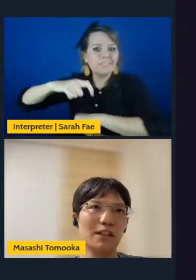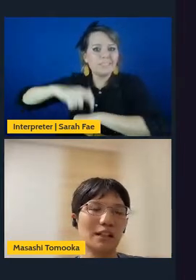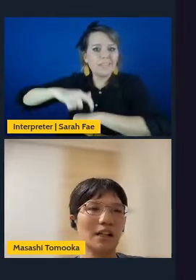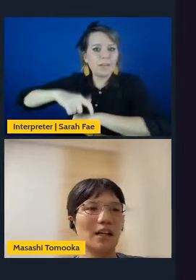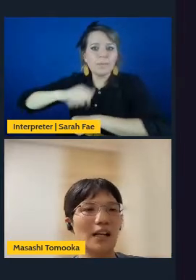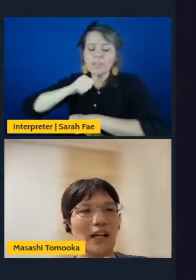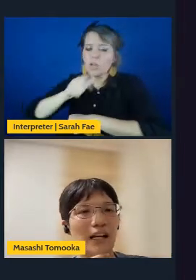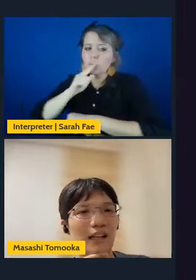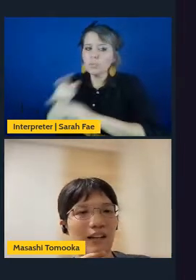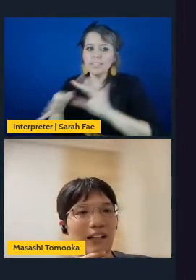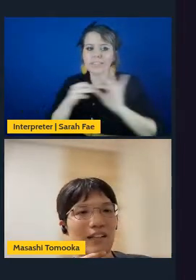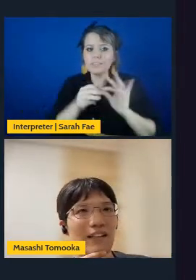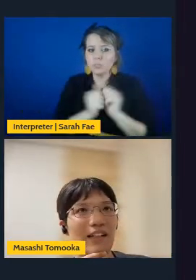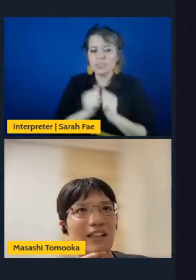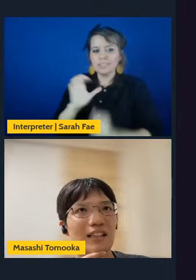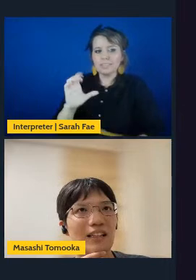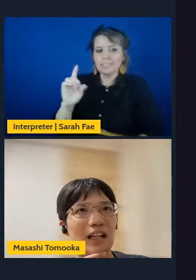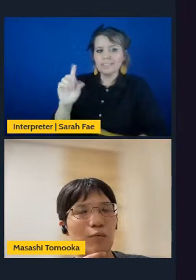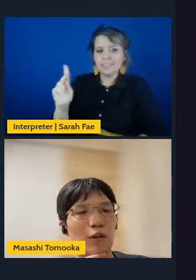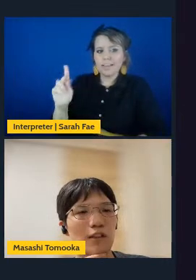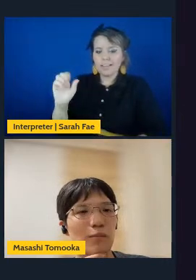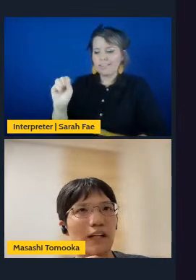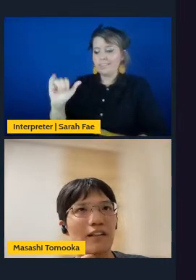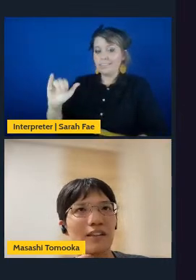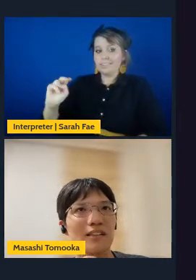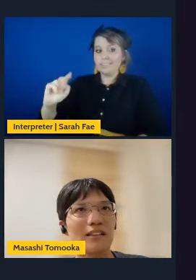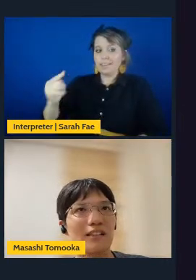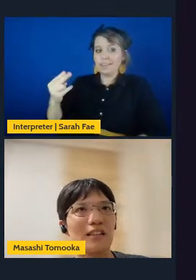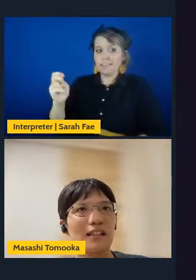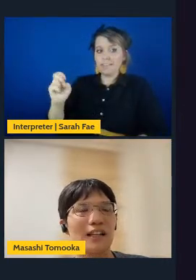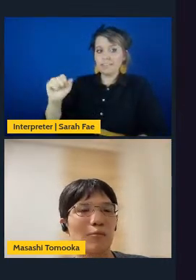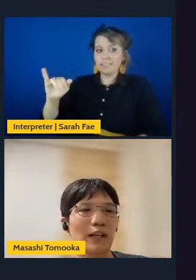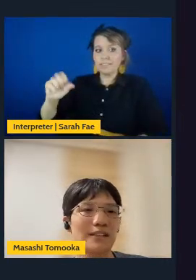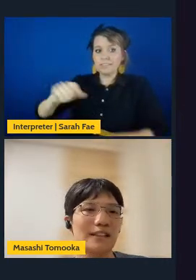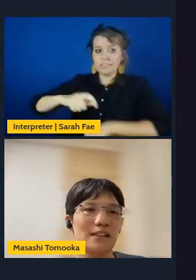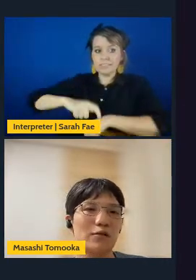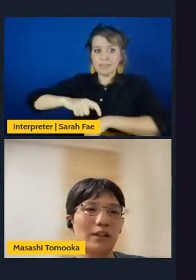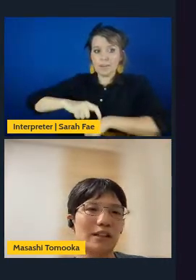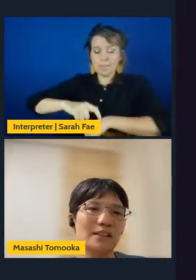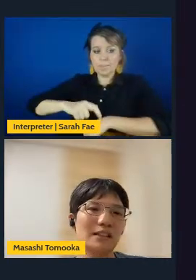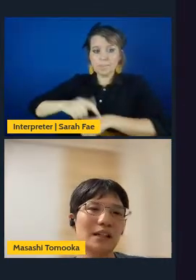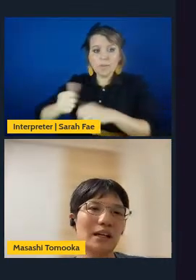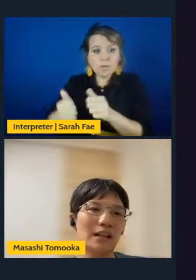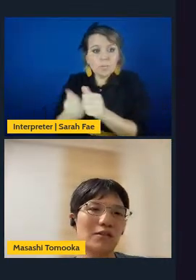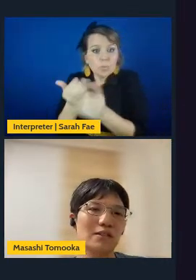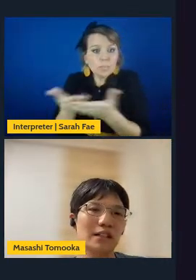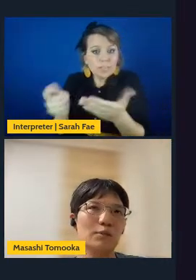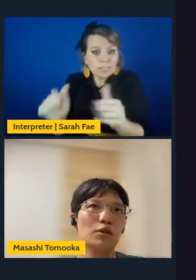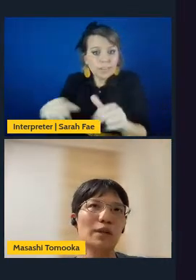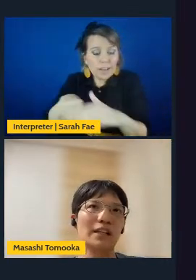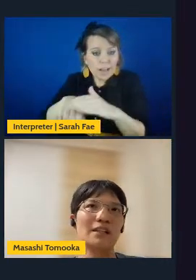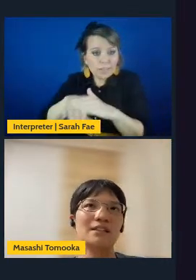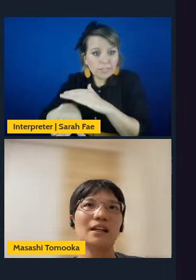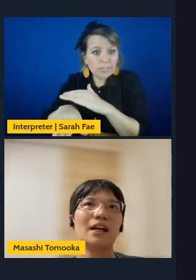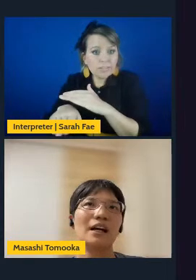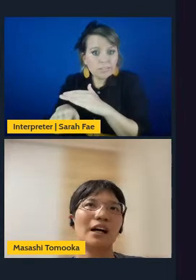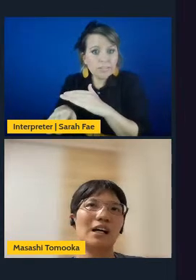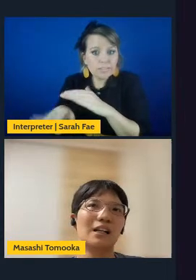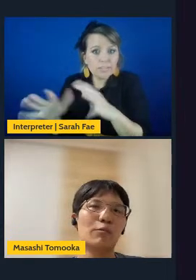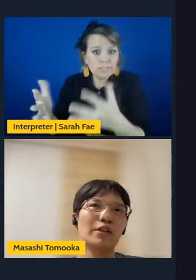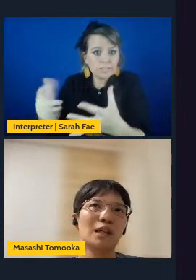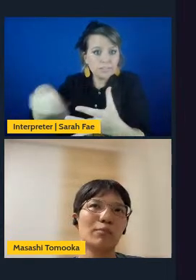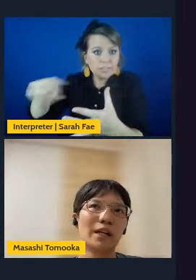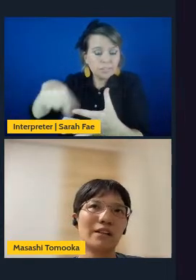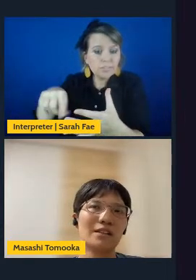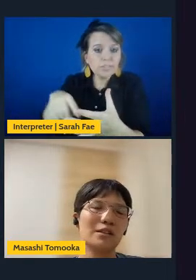time. Actually, most values that can be accessed with construct properties